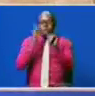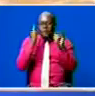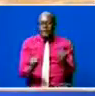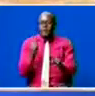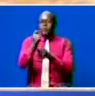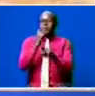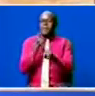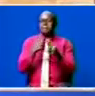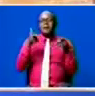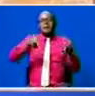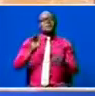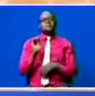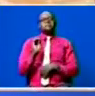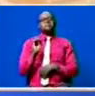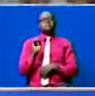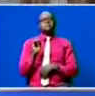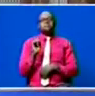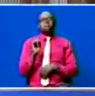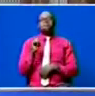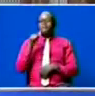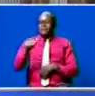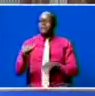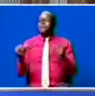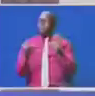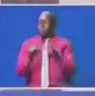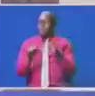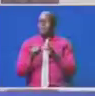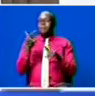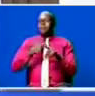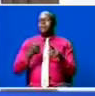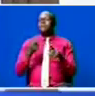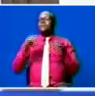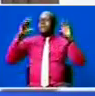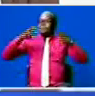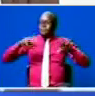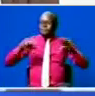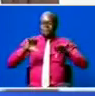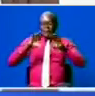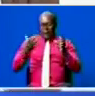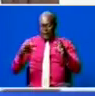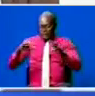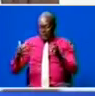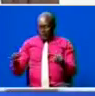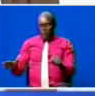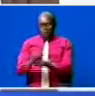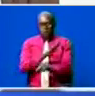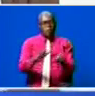is emerging, that of the unforgiving torrents from above. So, tunaona classes